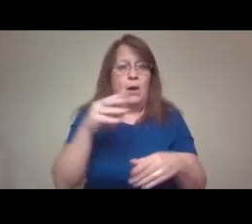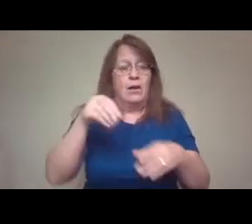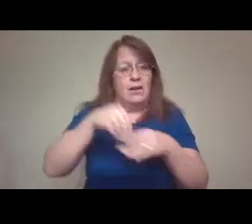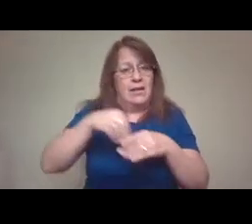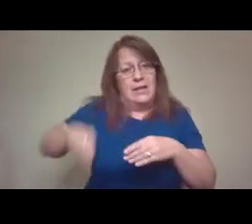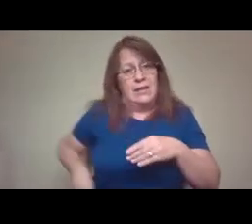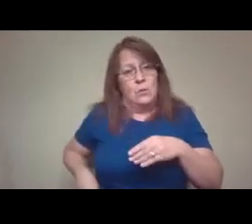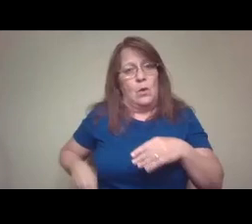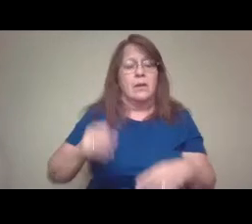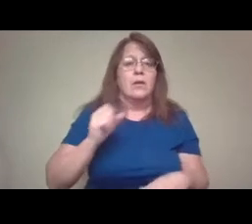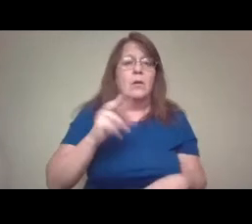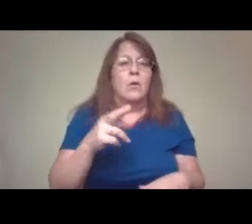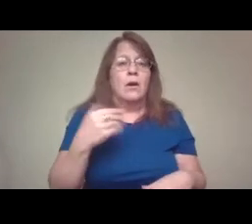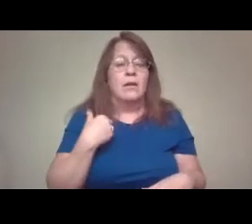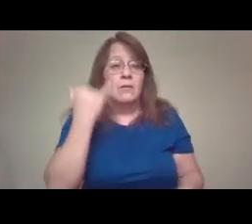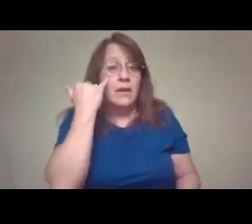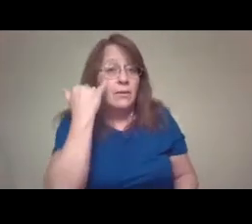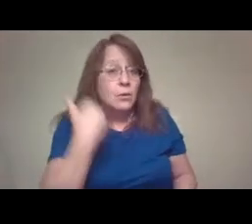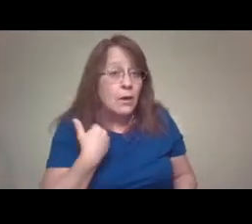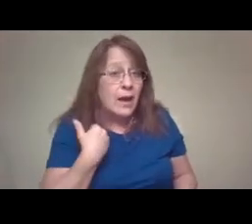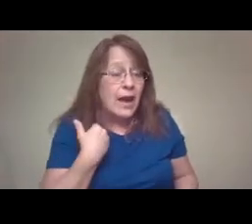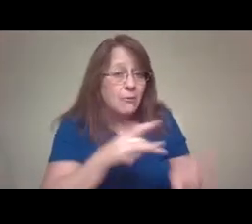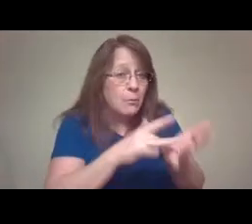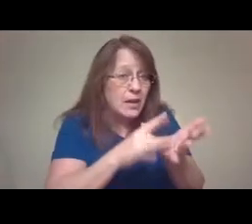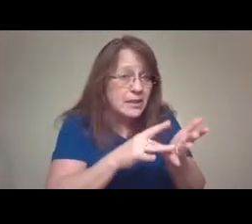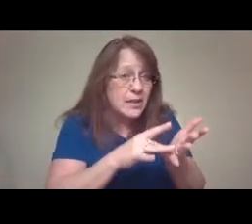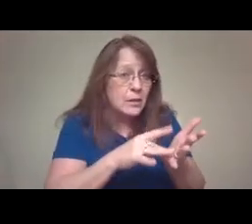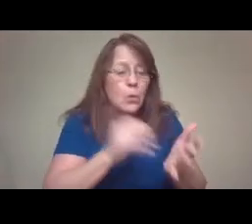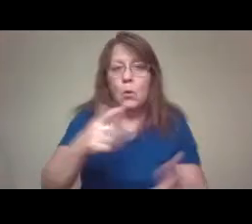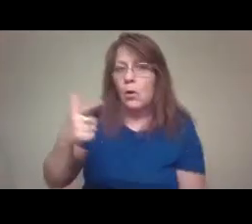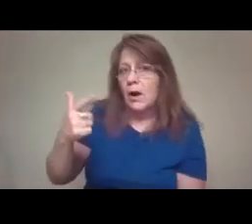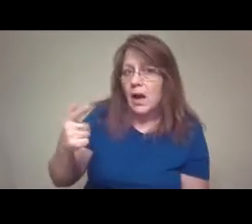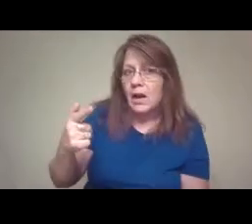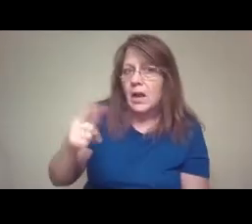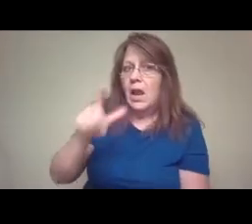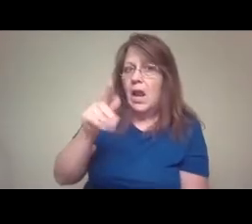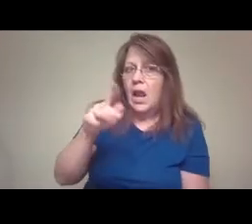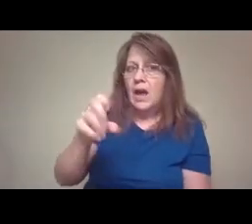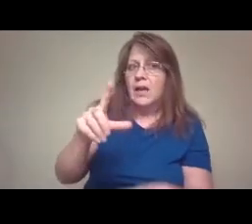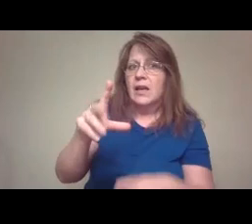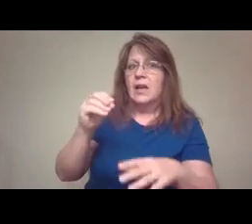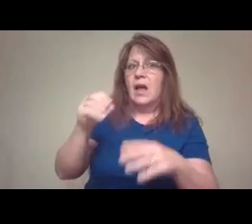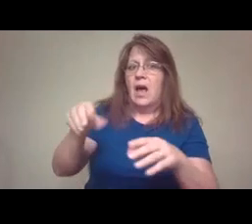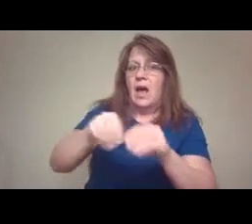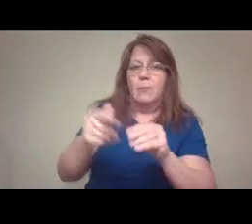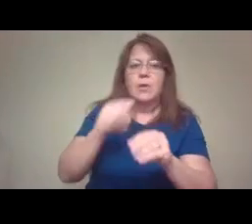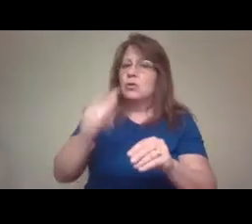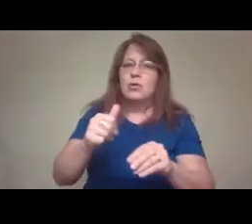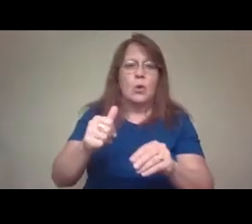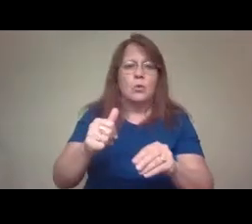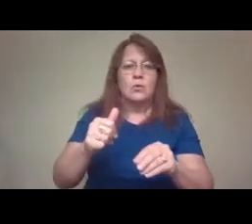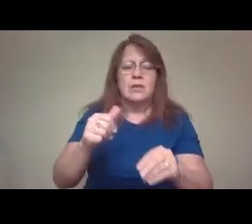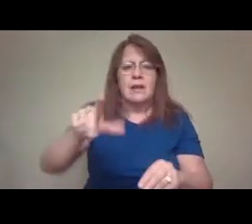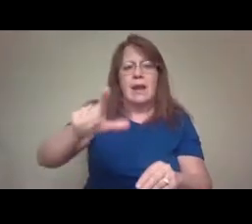hurt herself, lock them up. If you have a gun, don't just lock it up. Get it out of the house. The bullets, too. And one more